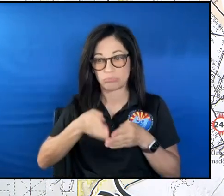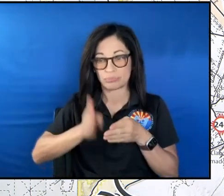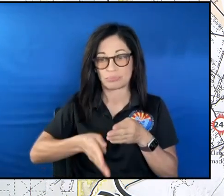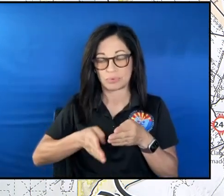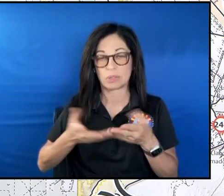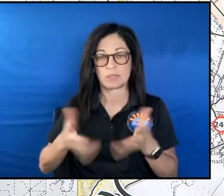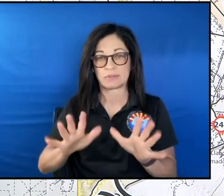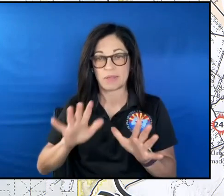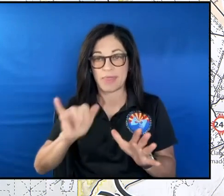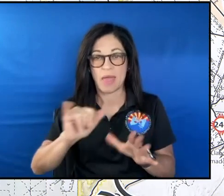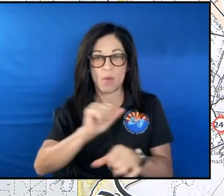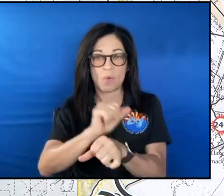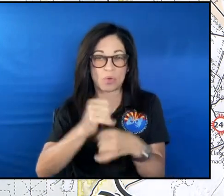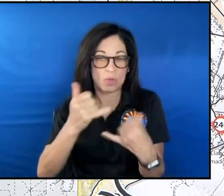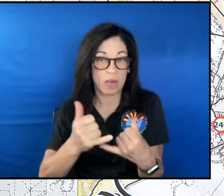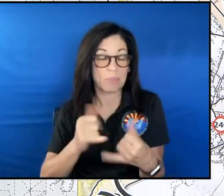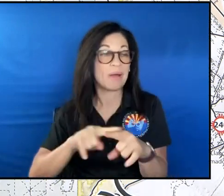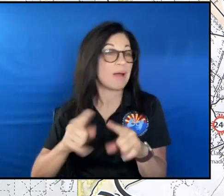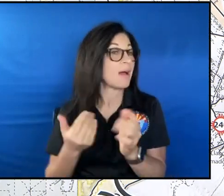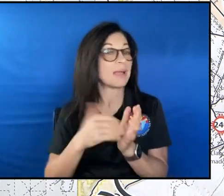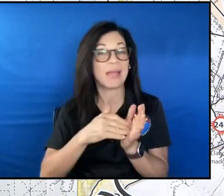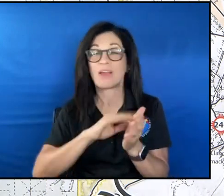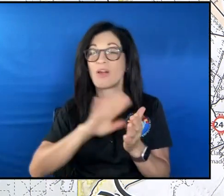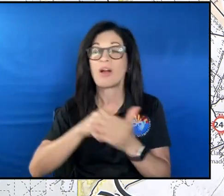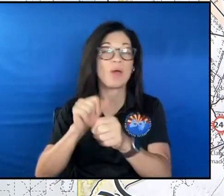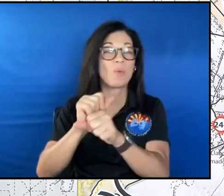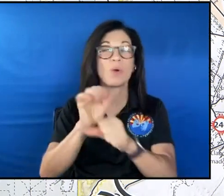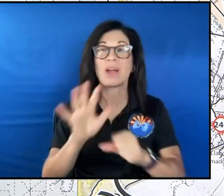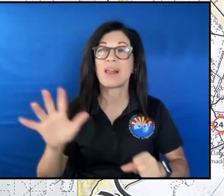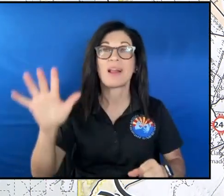again, you know, with all this work that I just described, you know, it's going to be